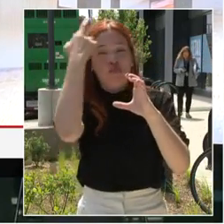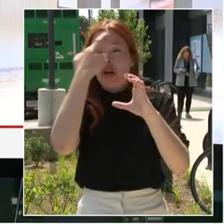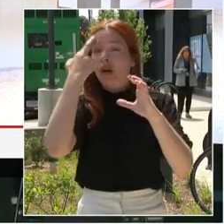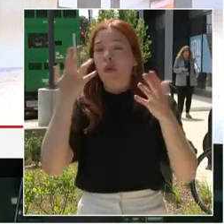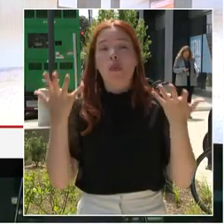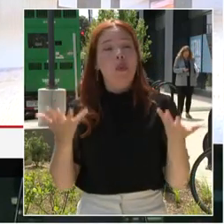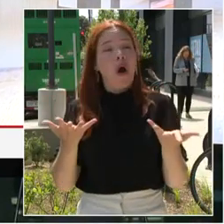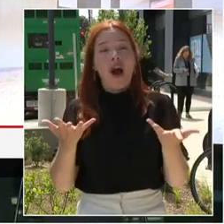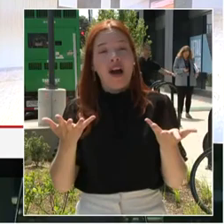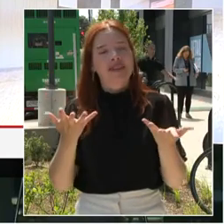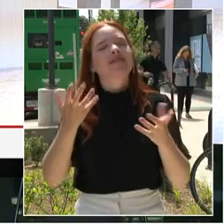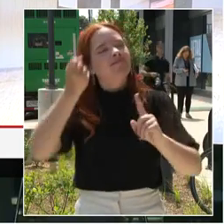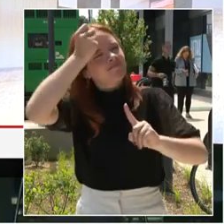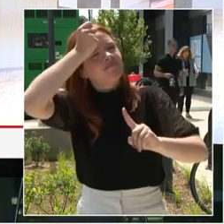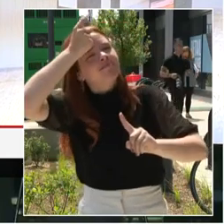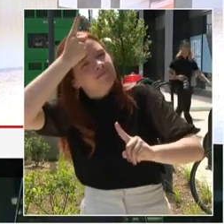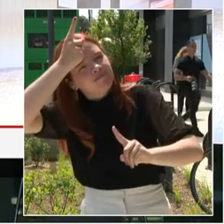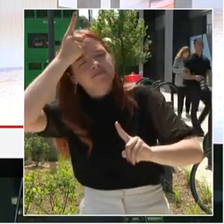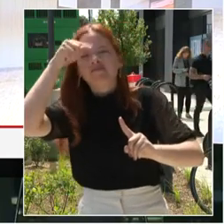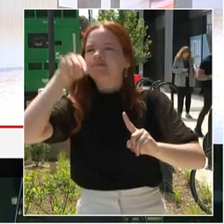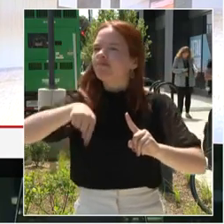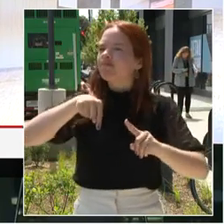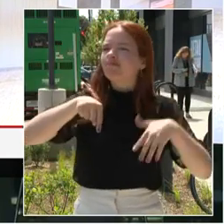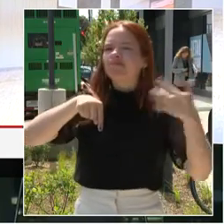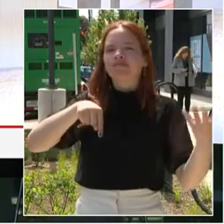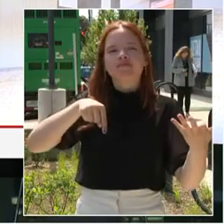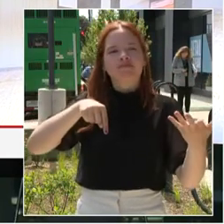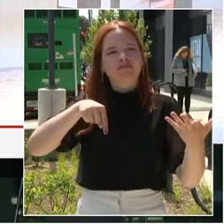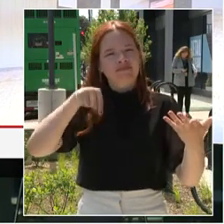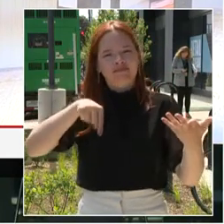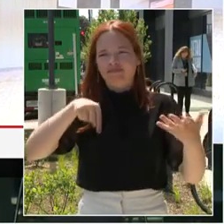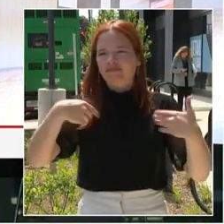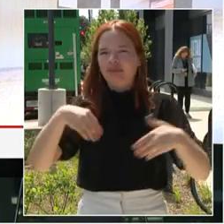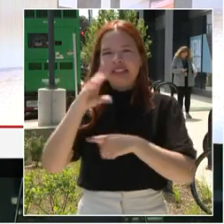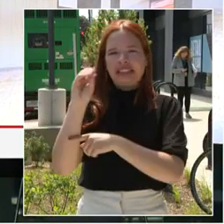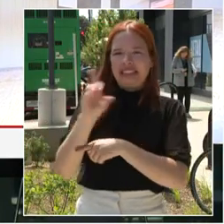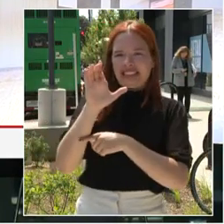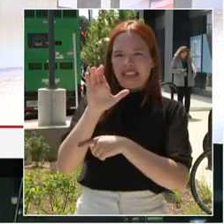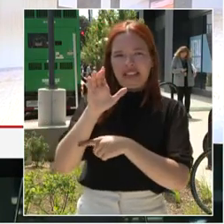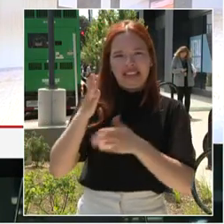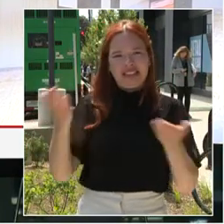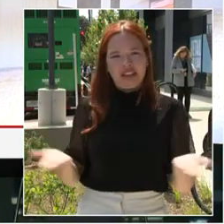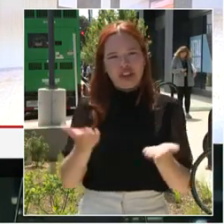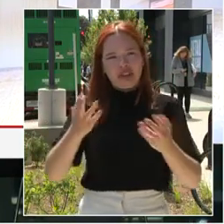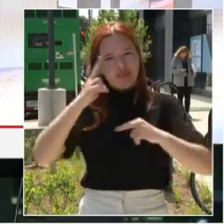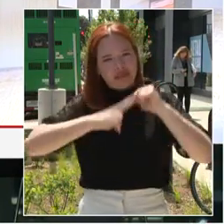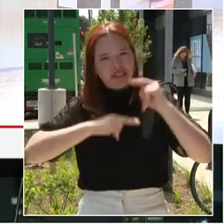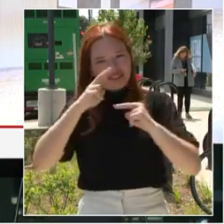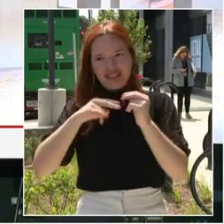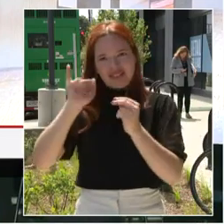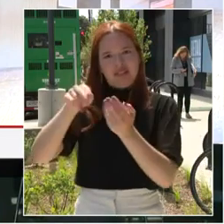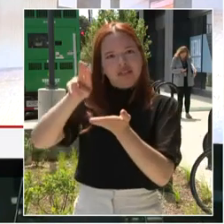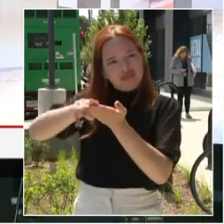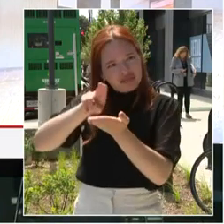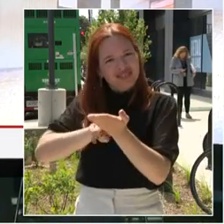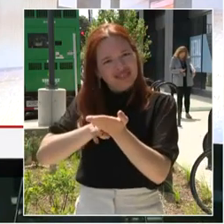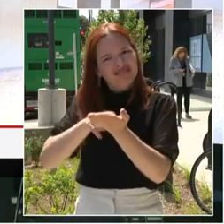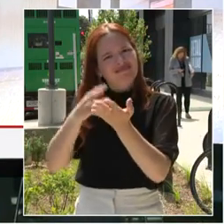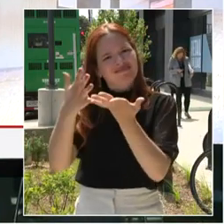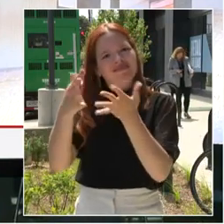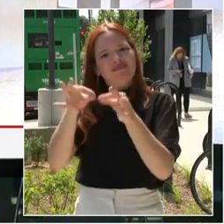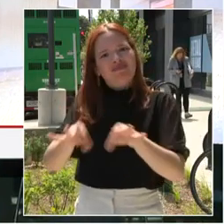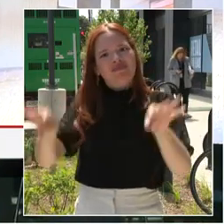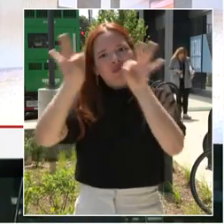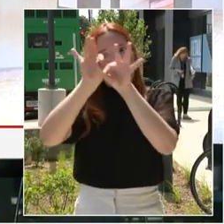the district's leasing power is for spurring economic development. In fact, we know that